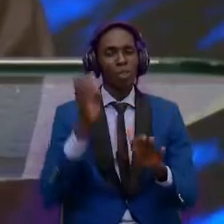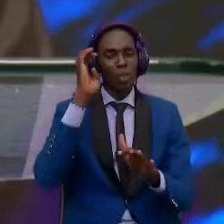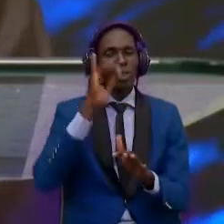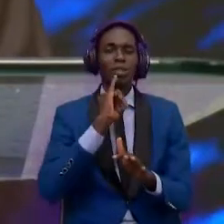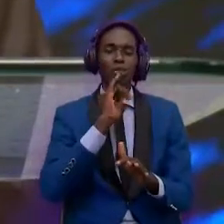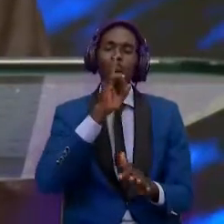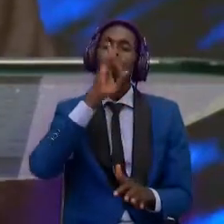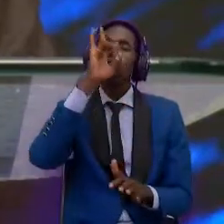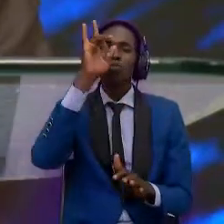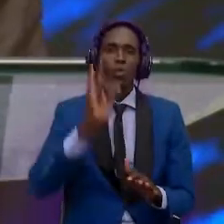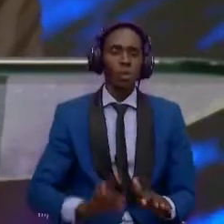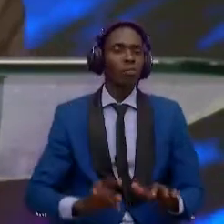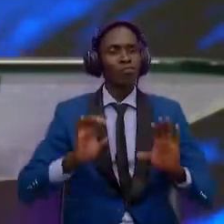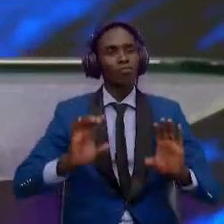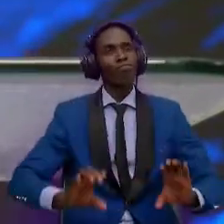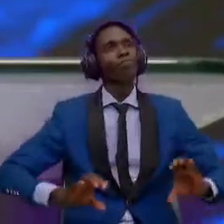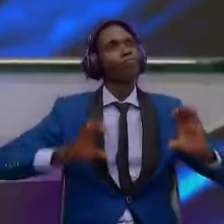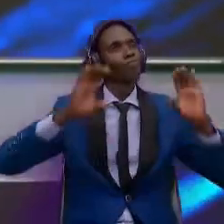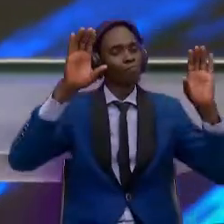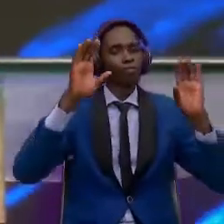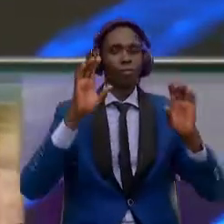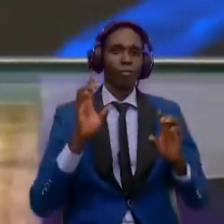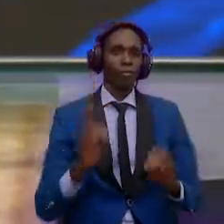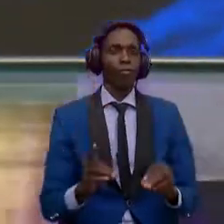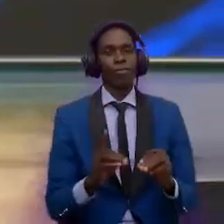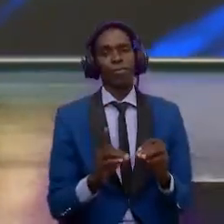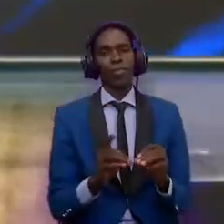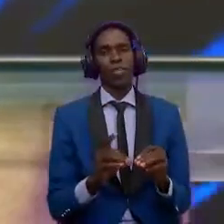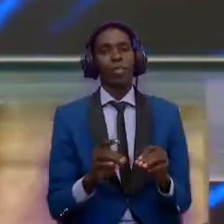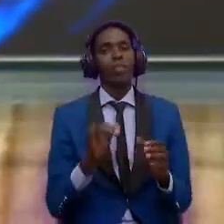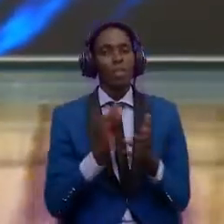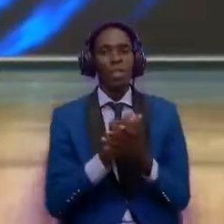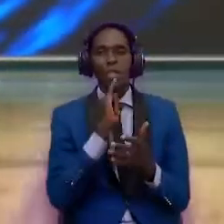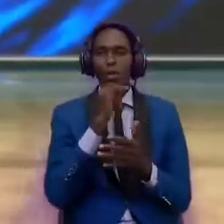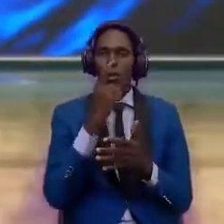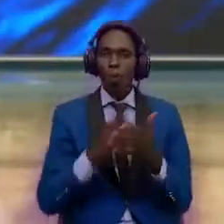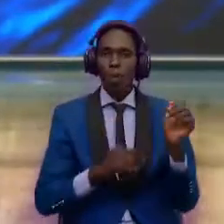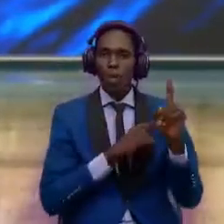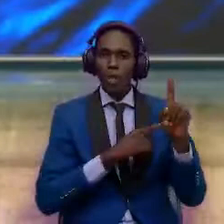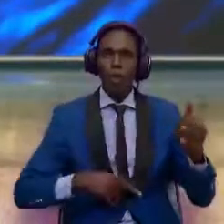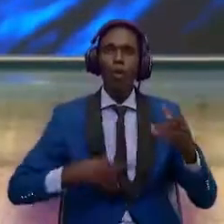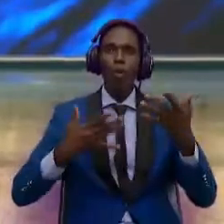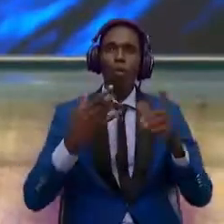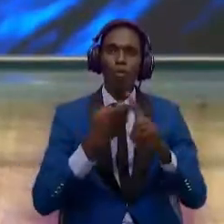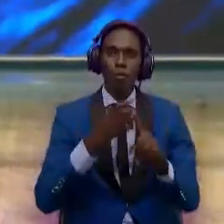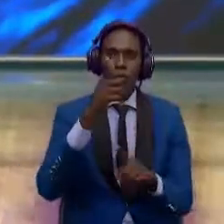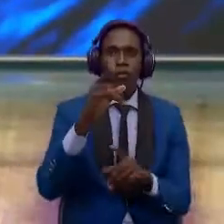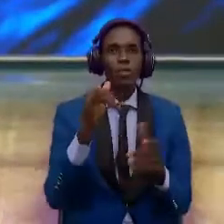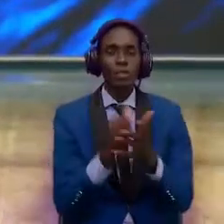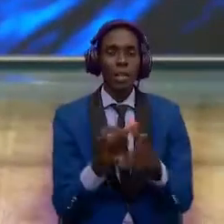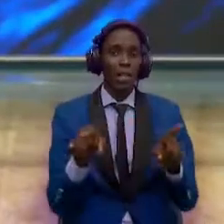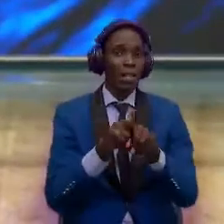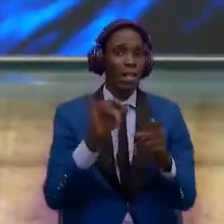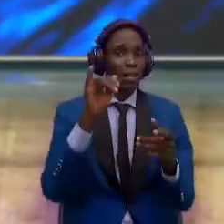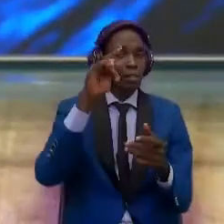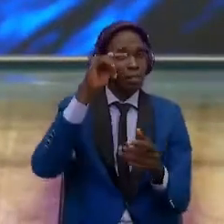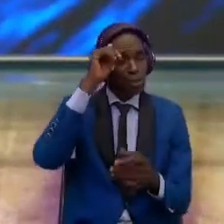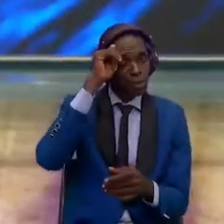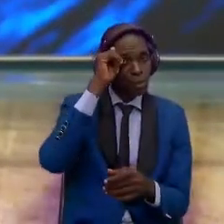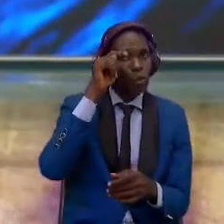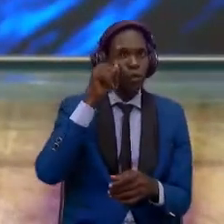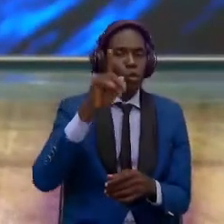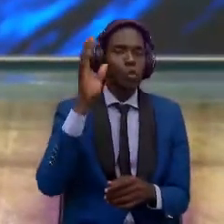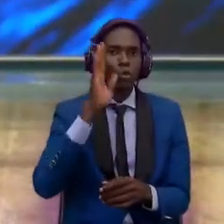had consecration. Consecration. That's what the Lord is expecting of us. That like Timothy will be people who